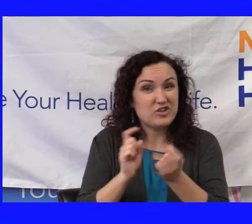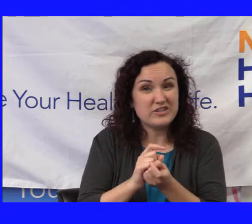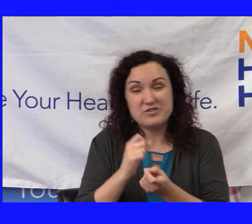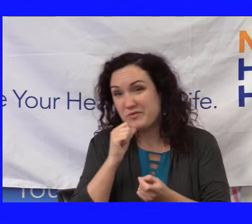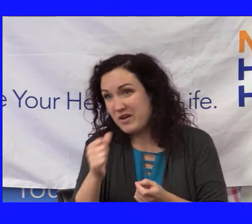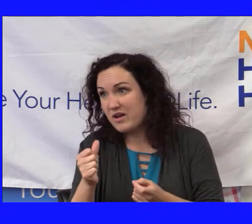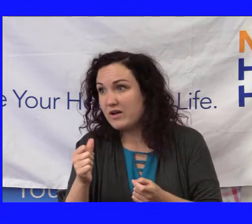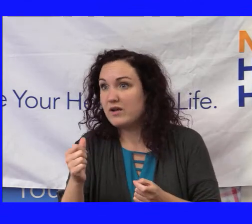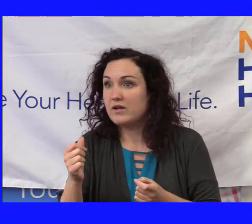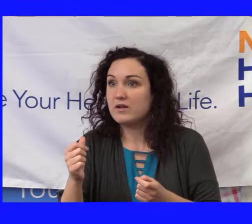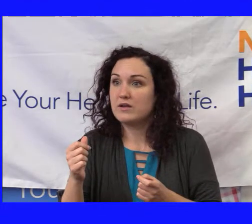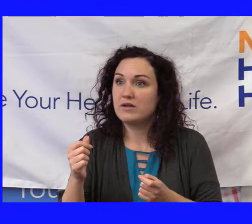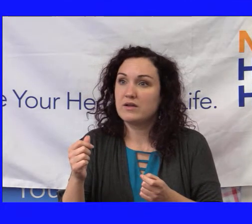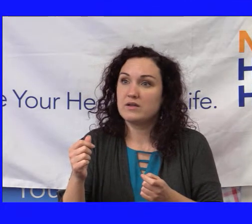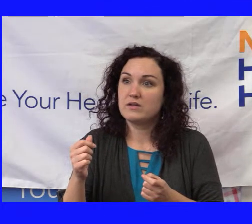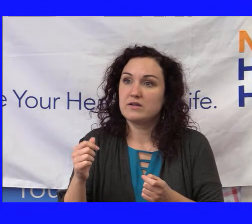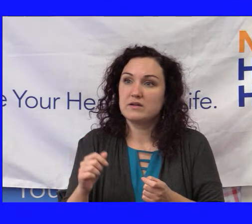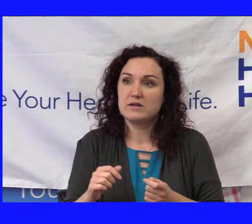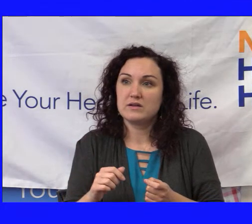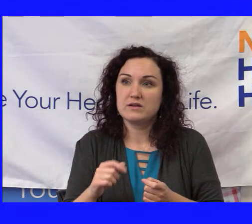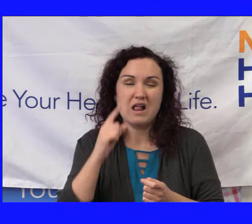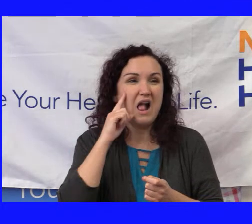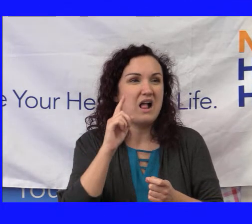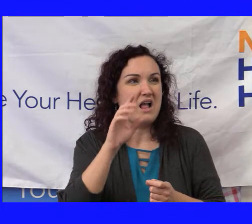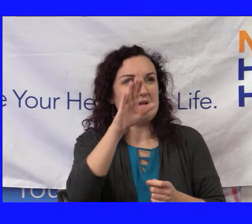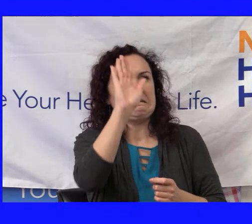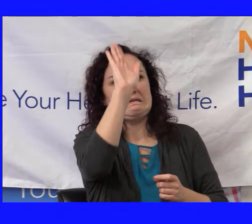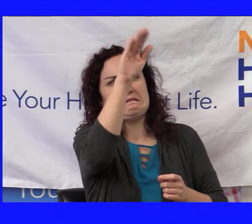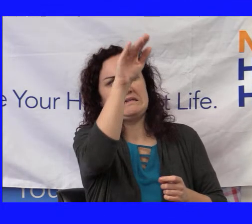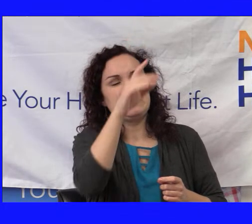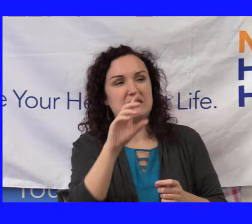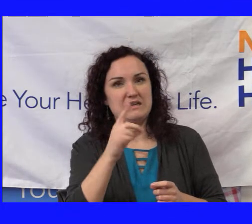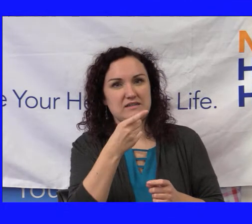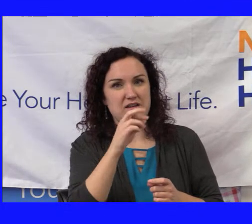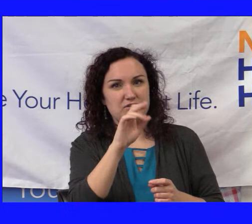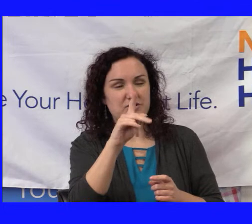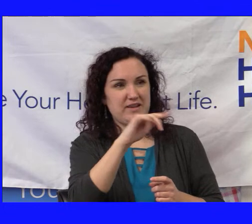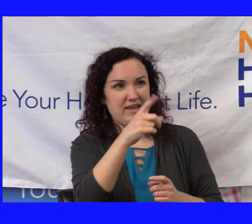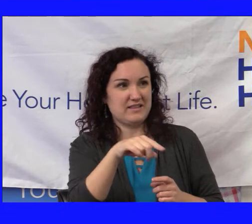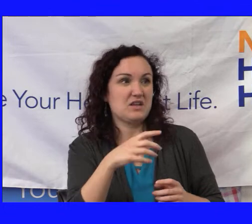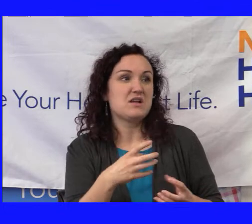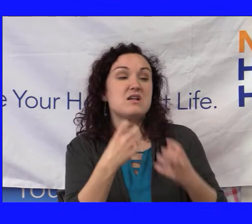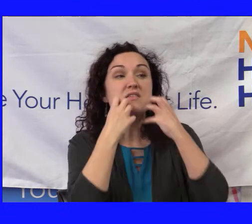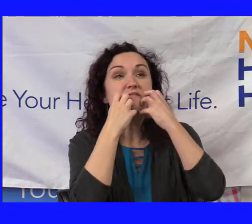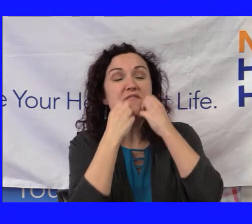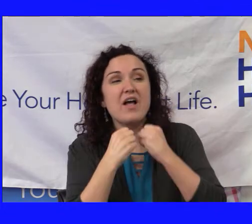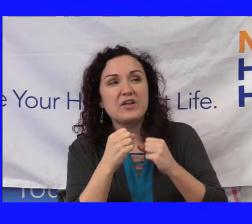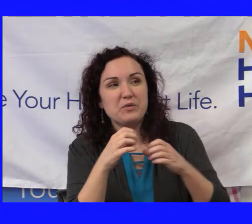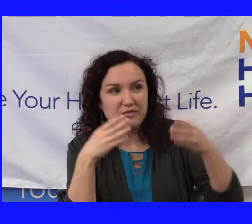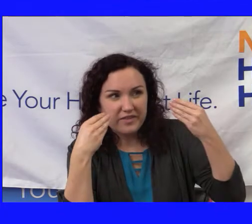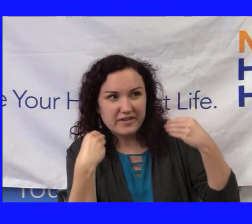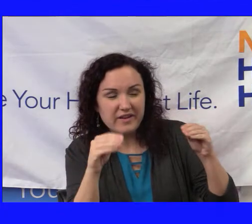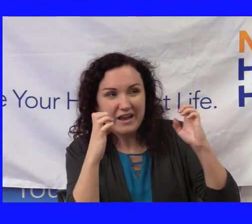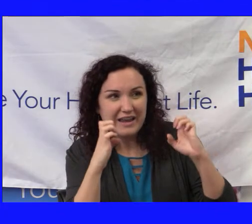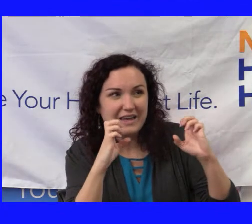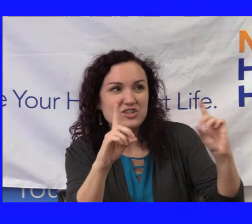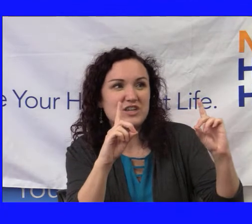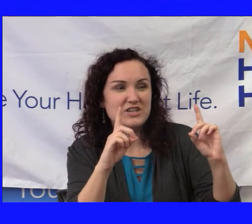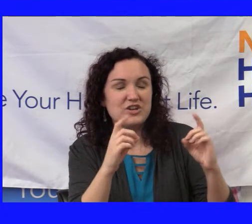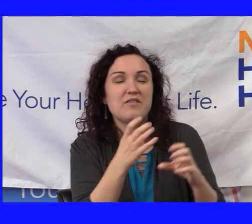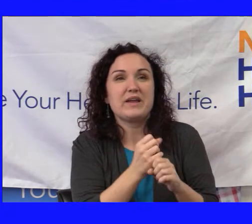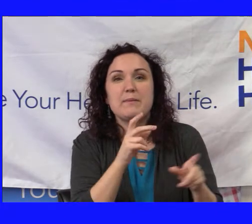question. Lou, I think you're underselling the value of the education that you're doing on getting people